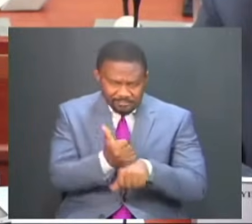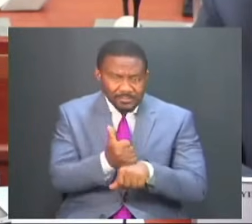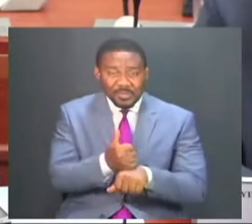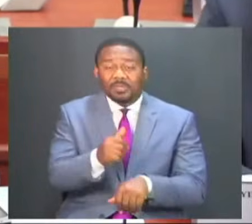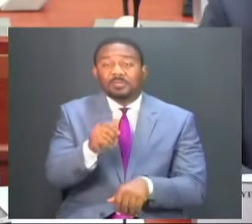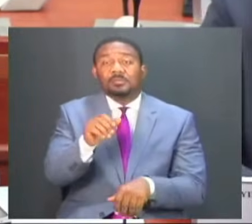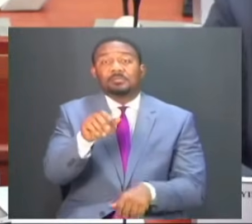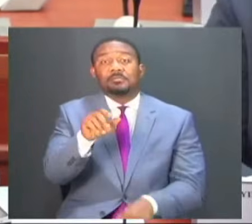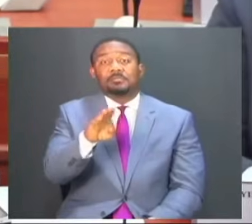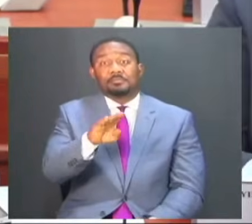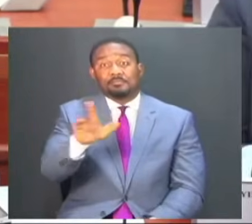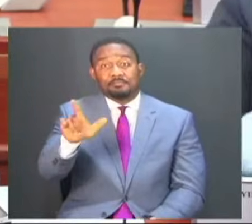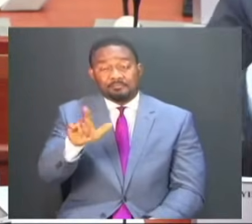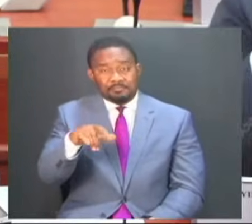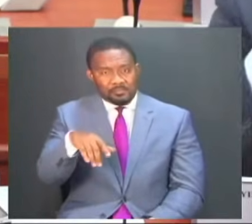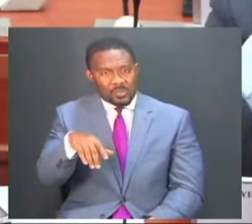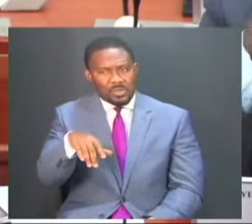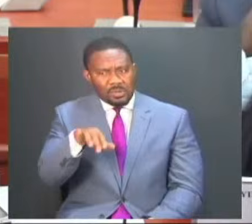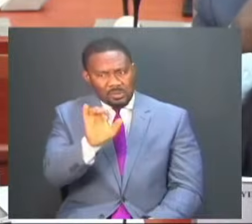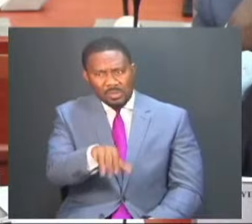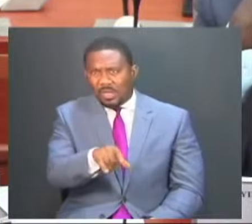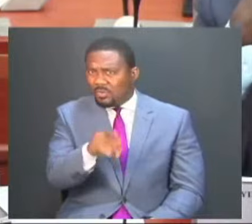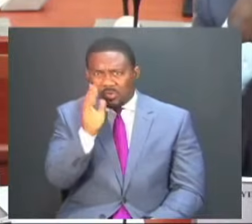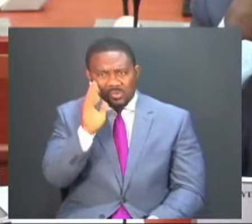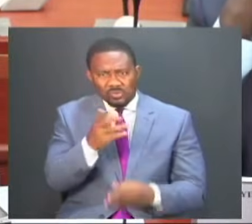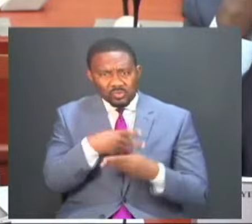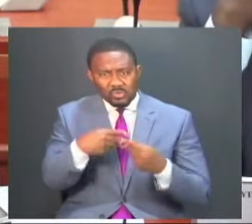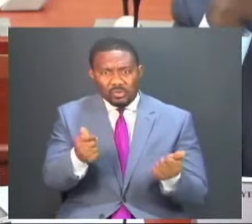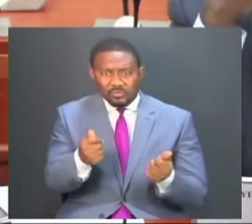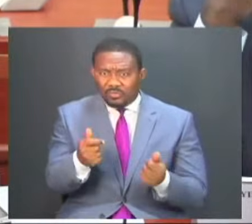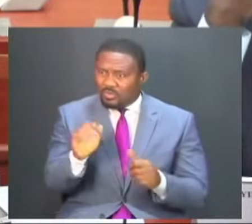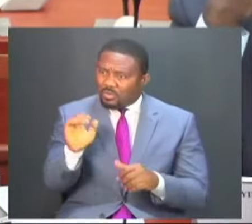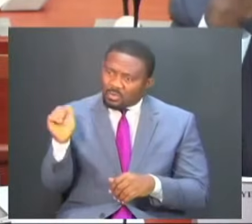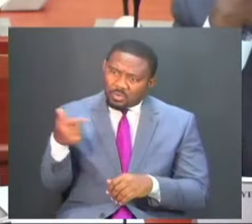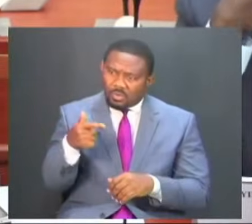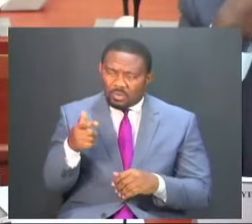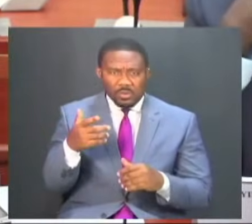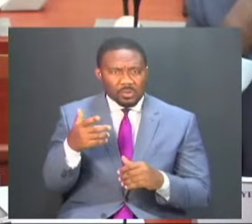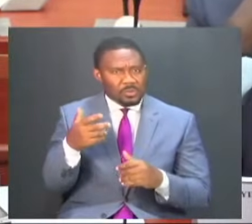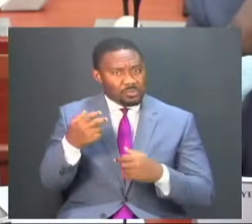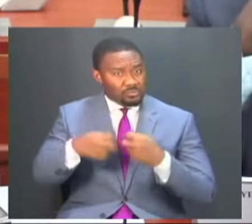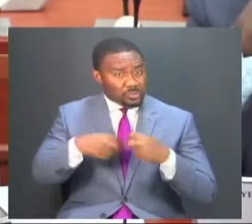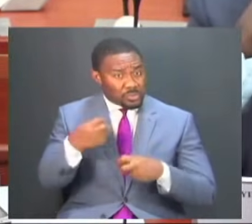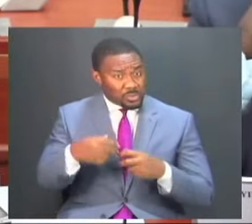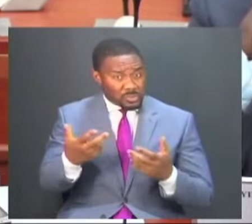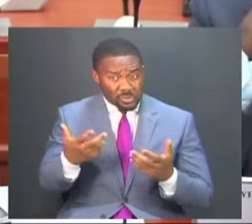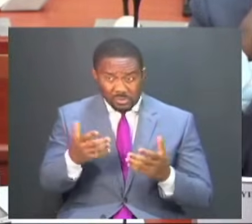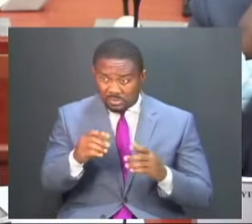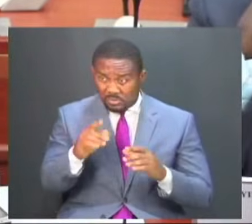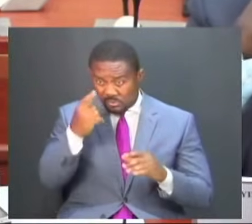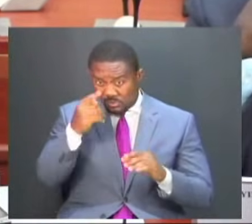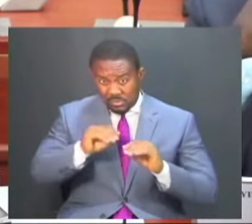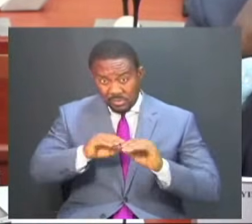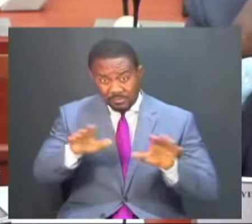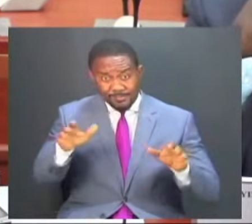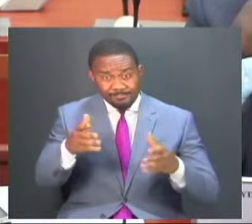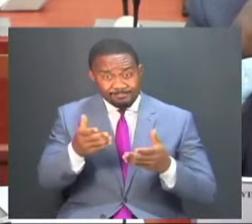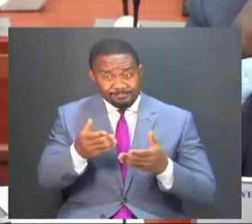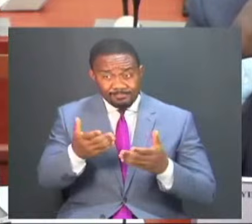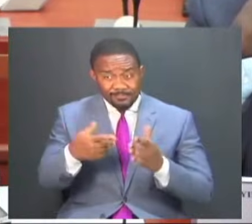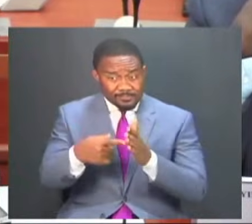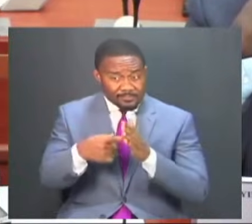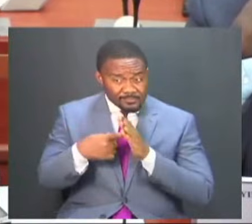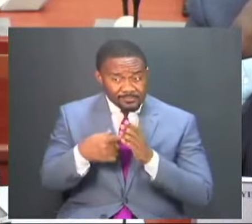The passage of the bill will address such issues and also provide clarity, certainty in the key requirement